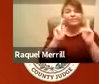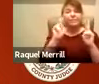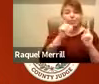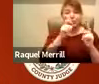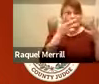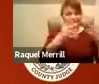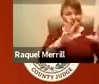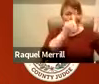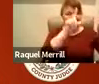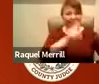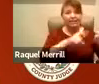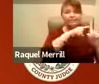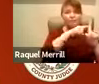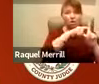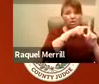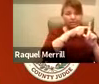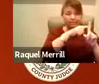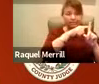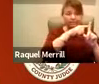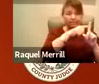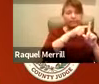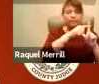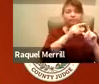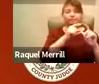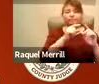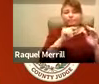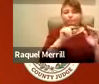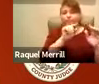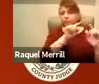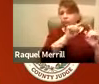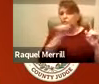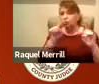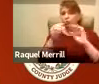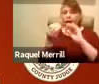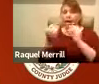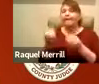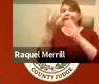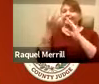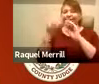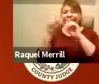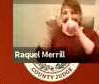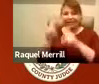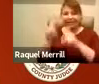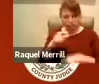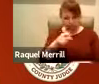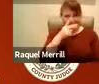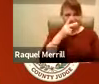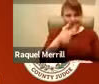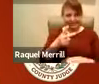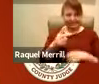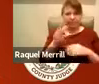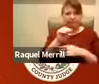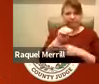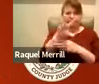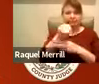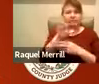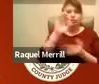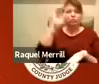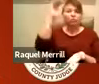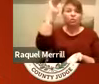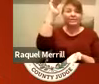tested positive to our number of tests, you can see that it was going